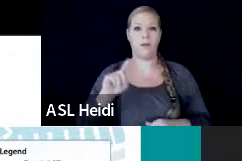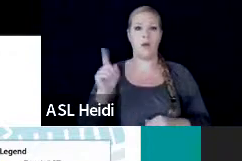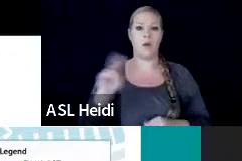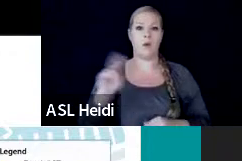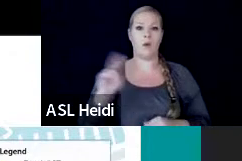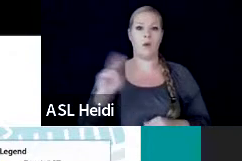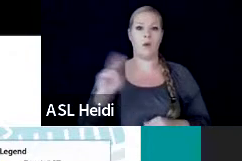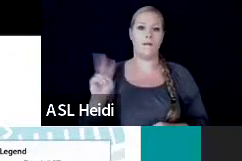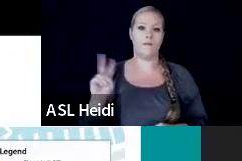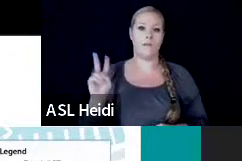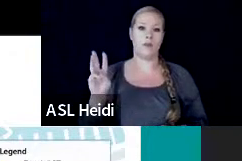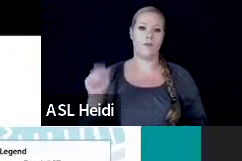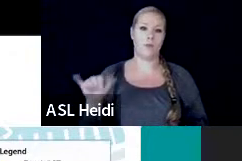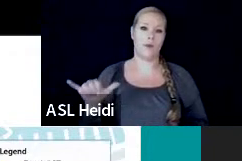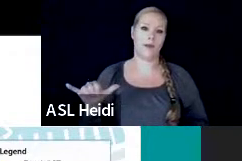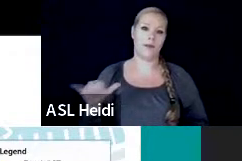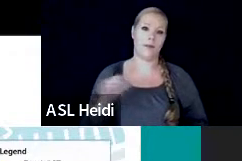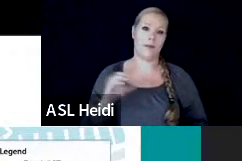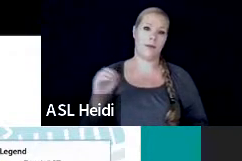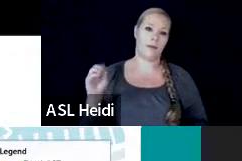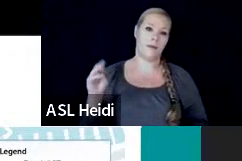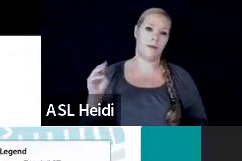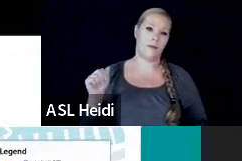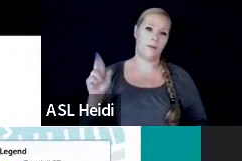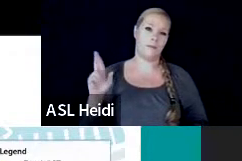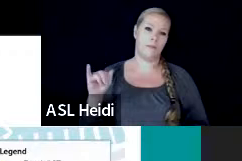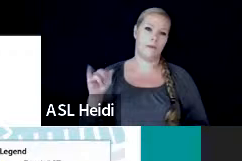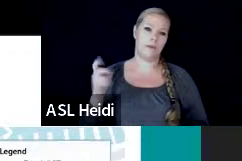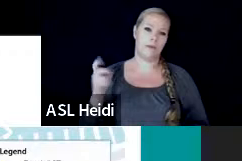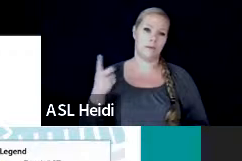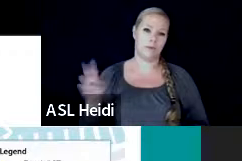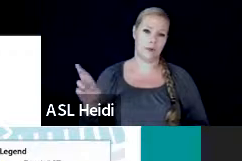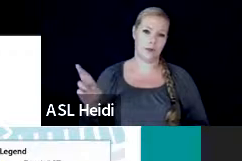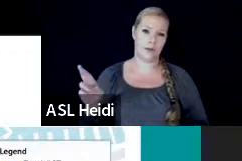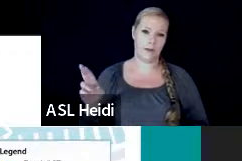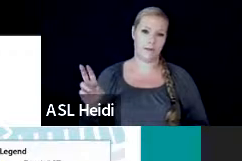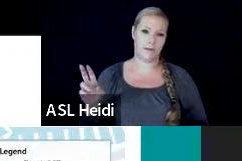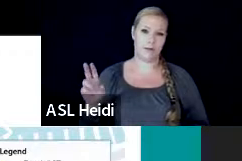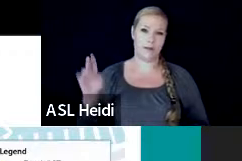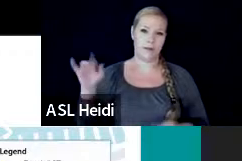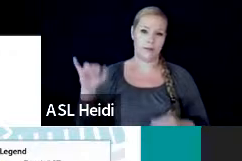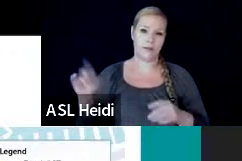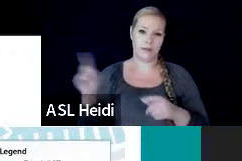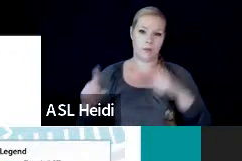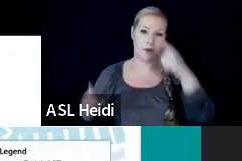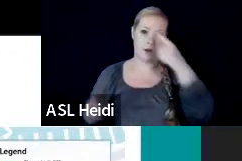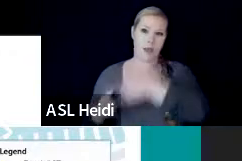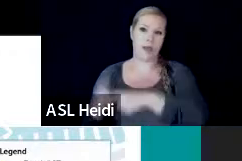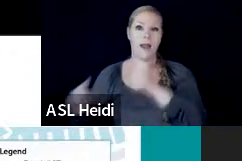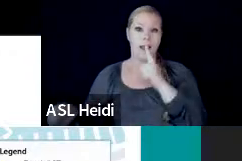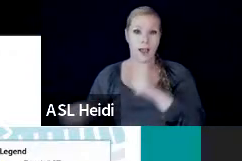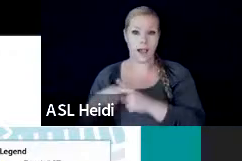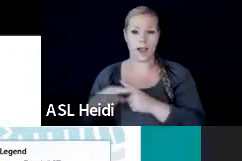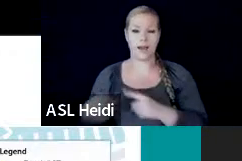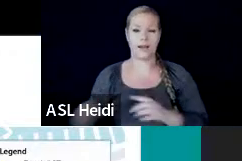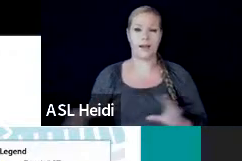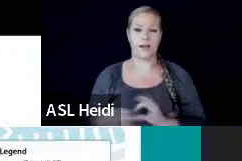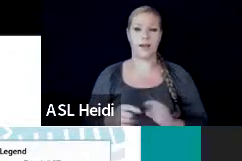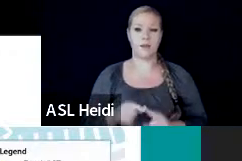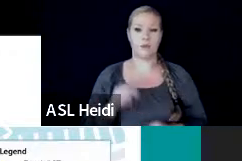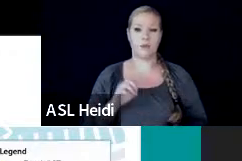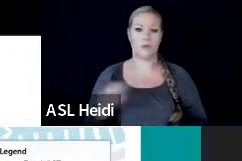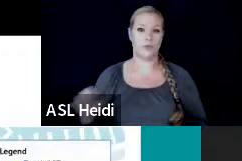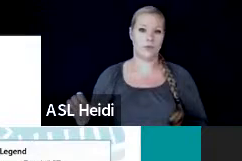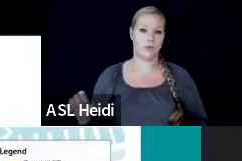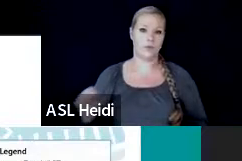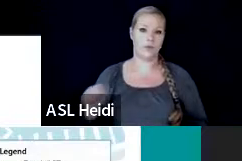Way and Marine Drive, Union Court intersection, as well as connect over to the East Arterial Bridge to